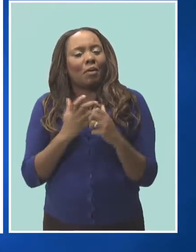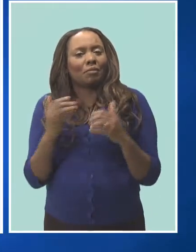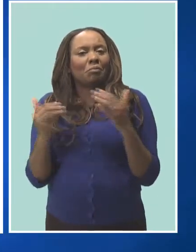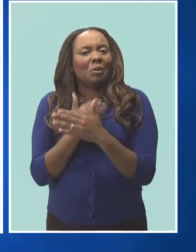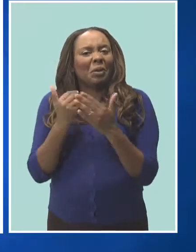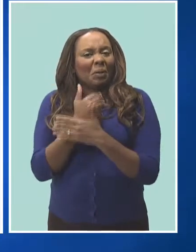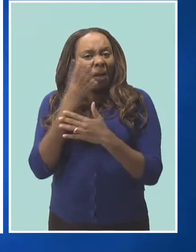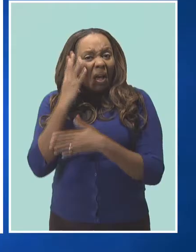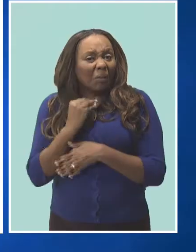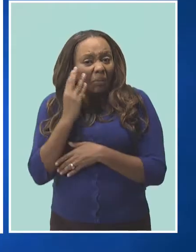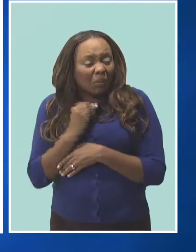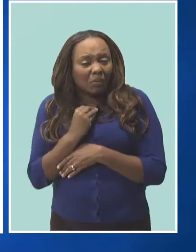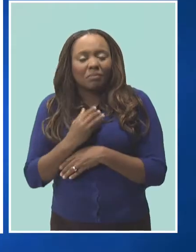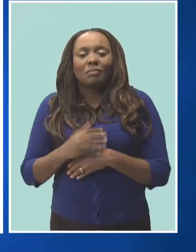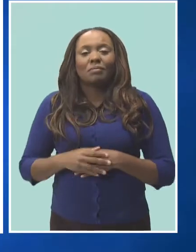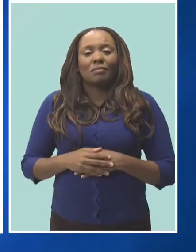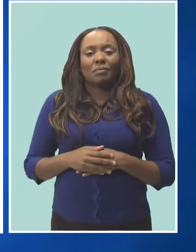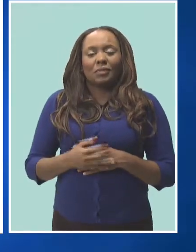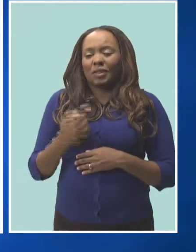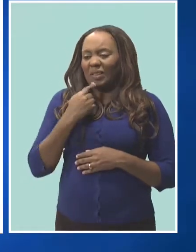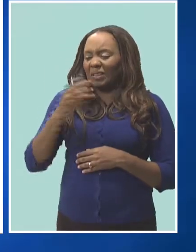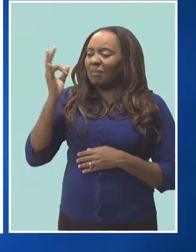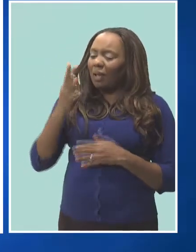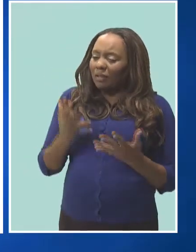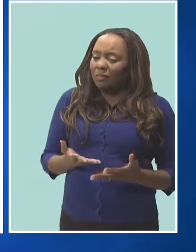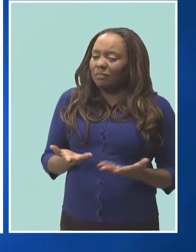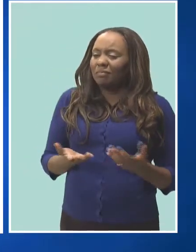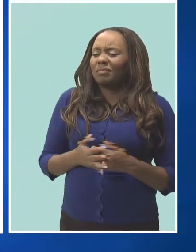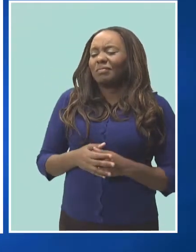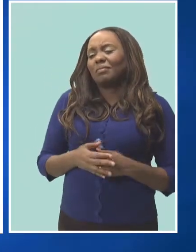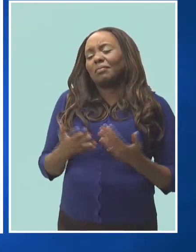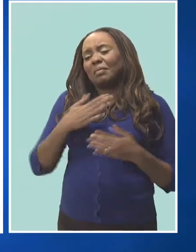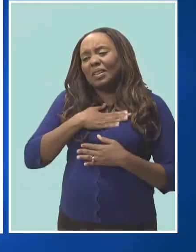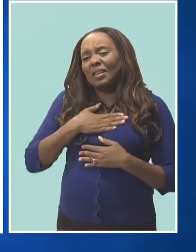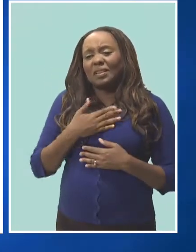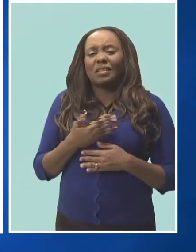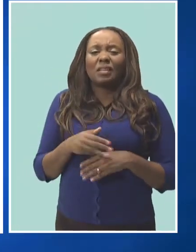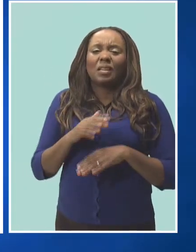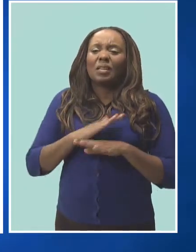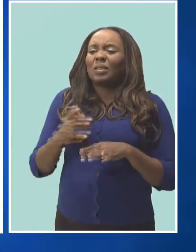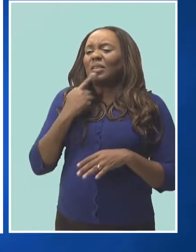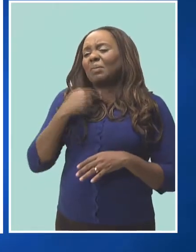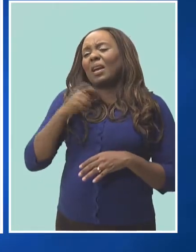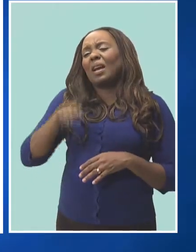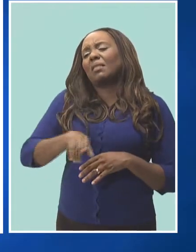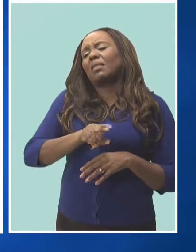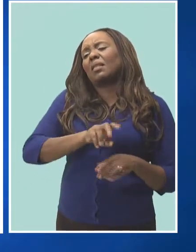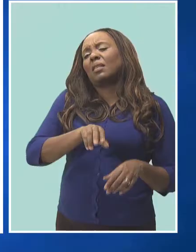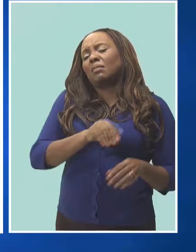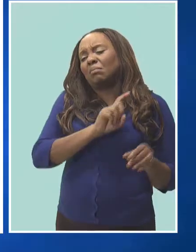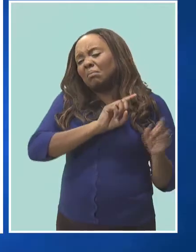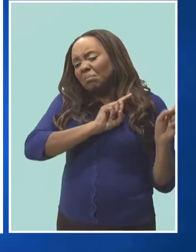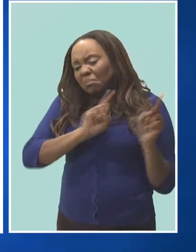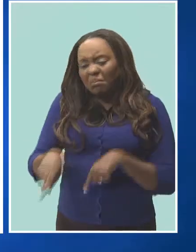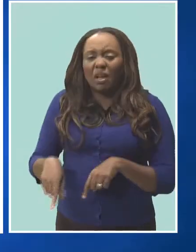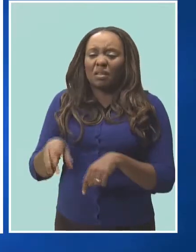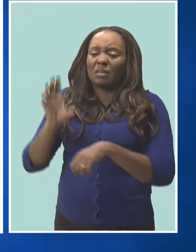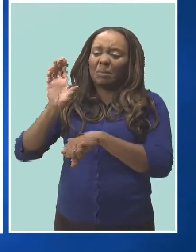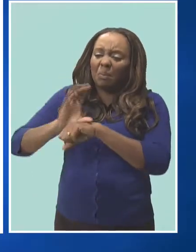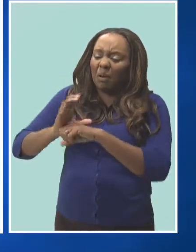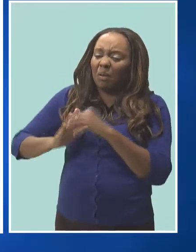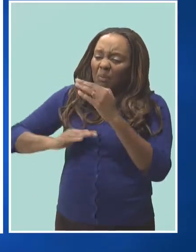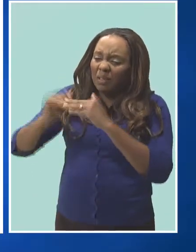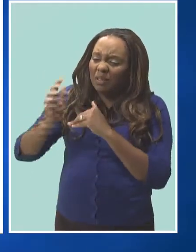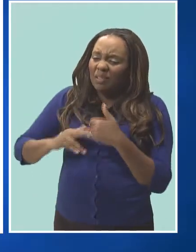they're saying, without saying it, Pastor, don't tell me that you're bringing me back in that building to do things the same way